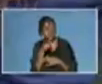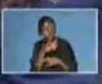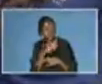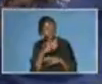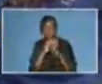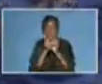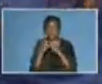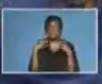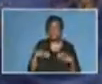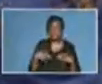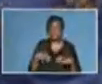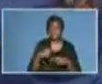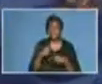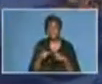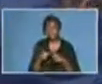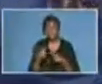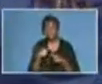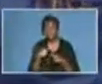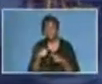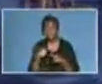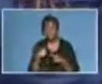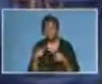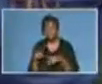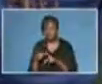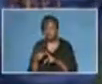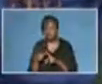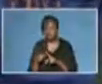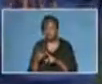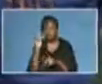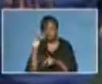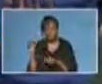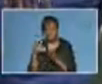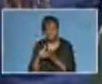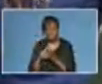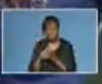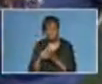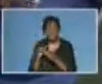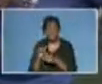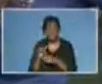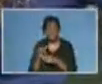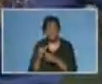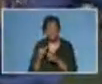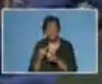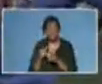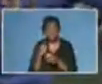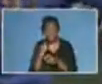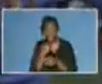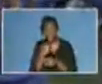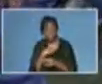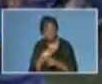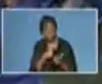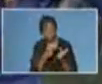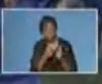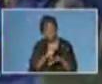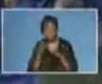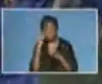okay? When I passed, I went under the double check and I sent a little note to the fish. I come on. No way,